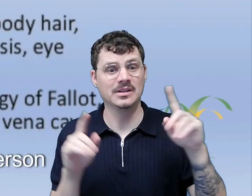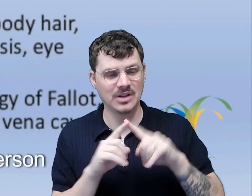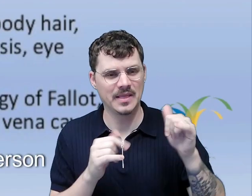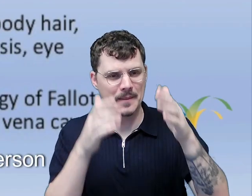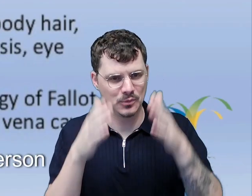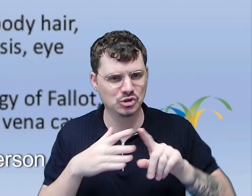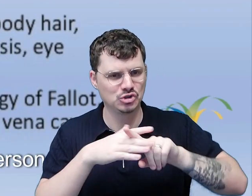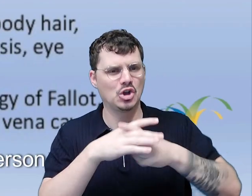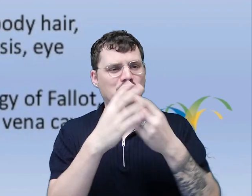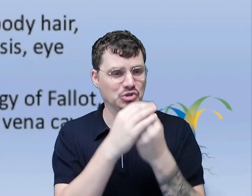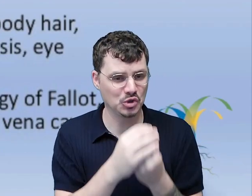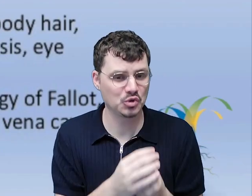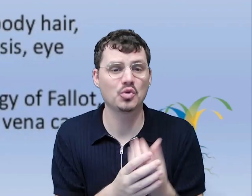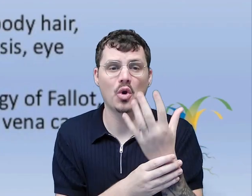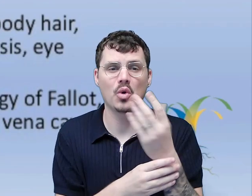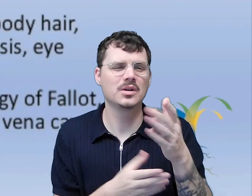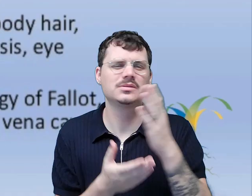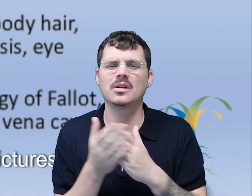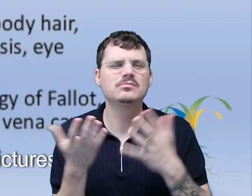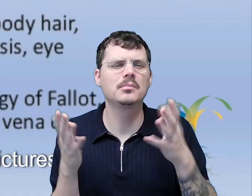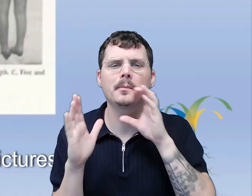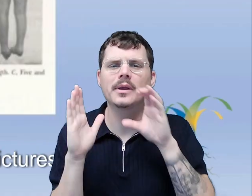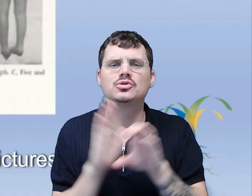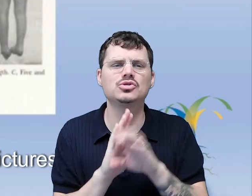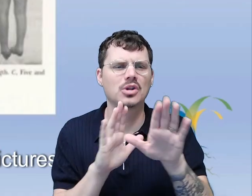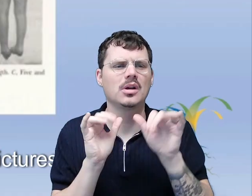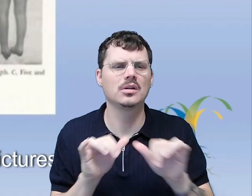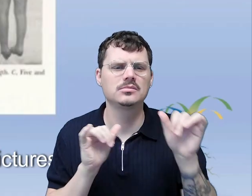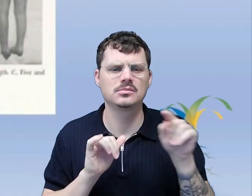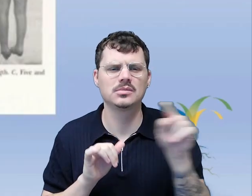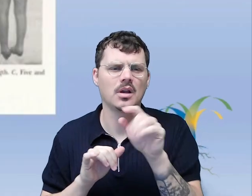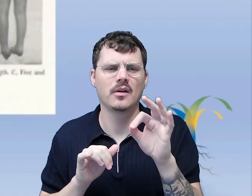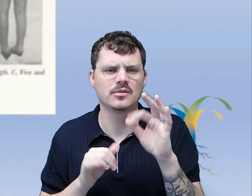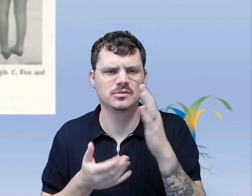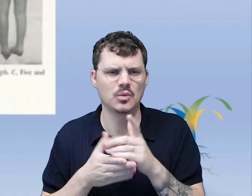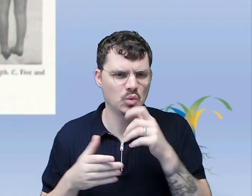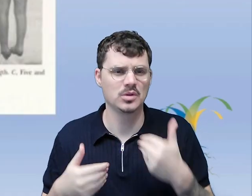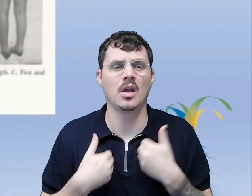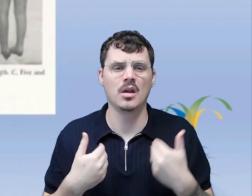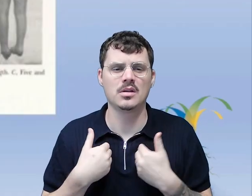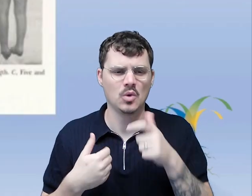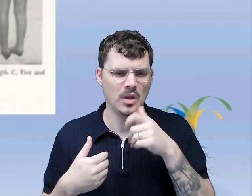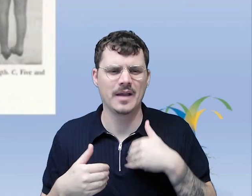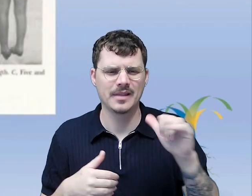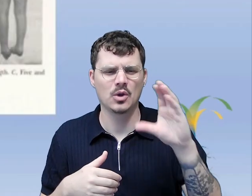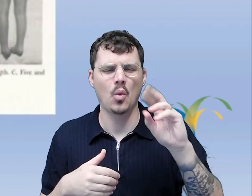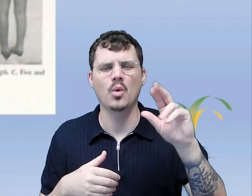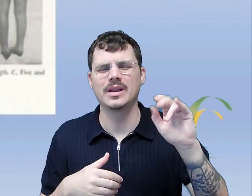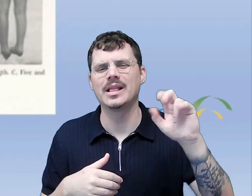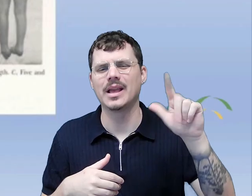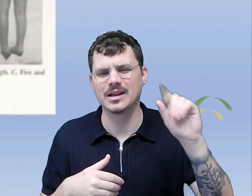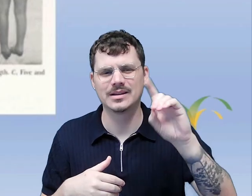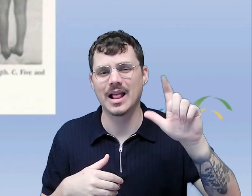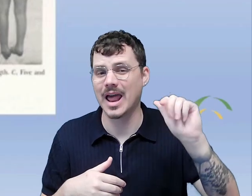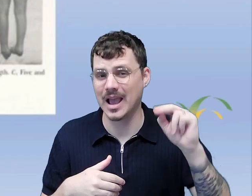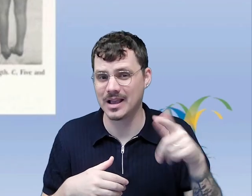really obvious until the person starts to grow. And these are some of the textbook pictures of little ones with Cornelia